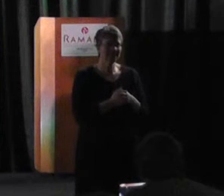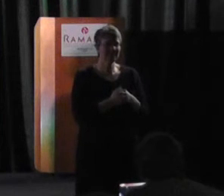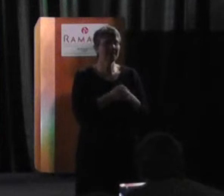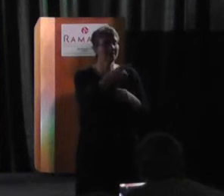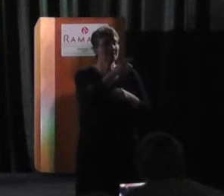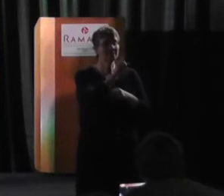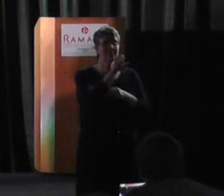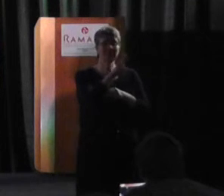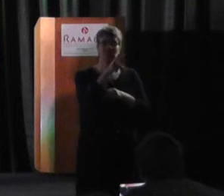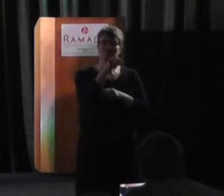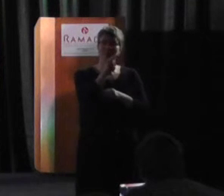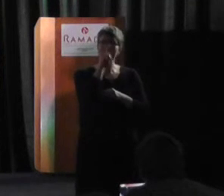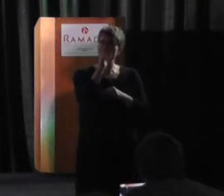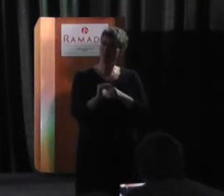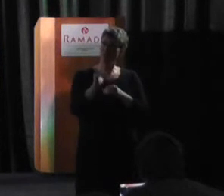why shouldn't we?